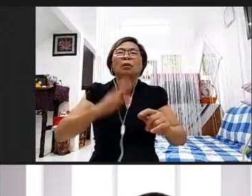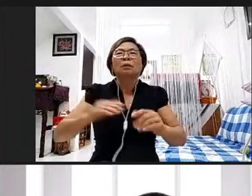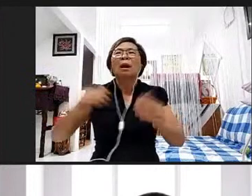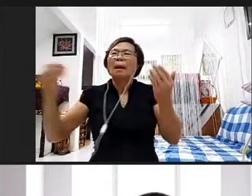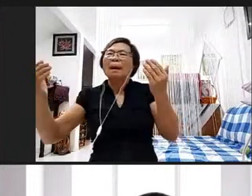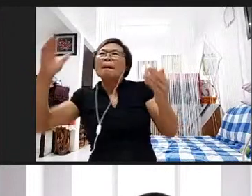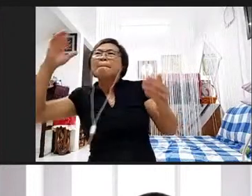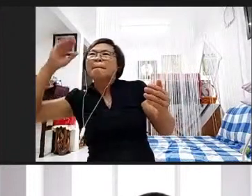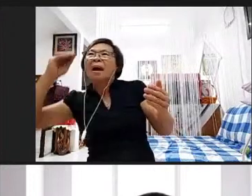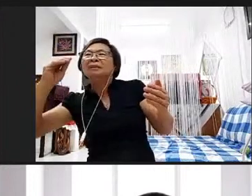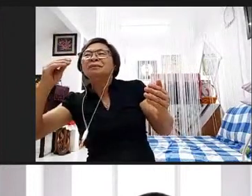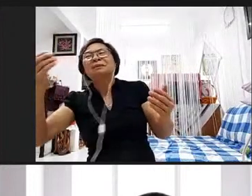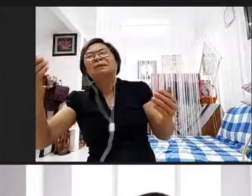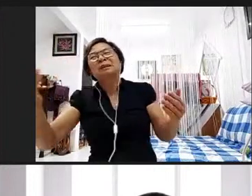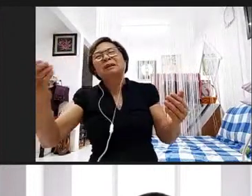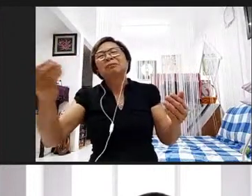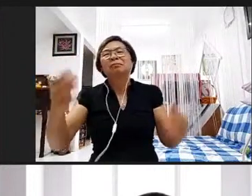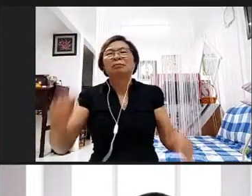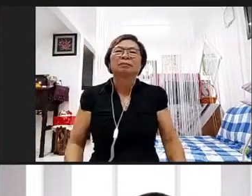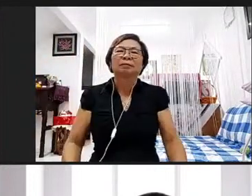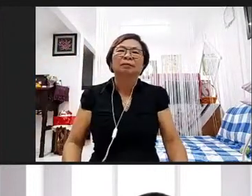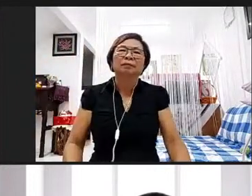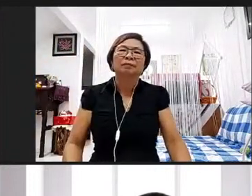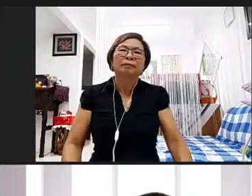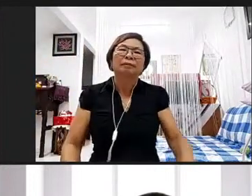is concerned.